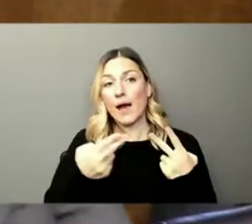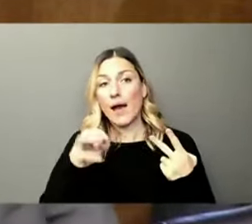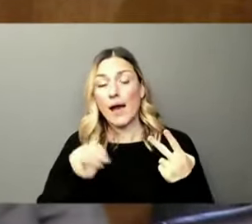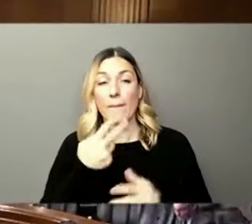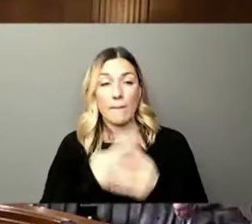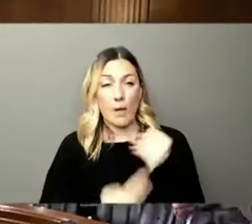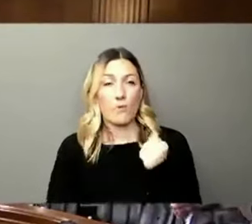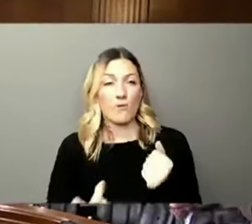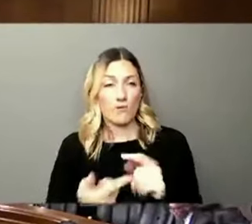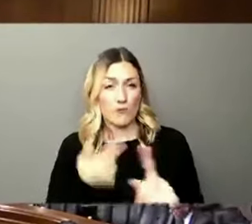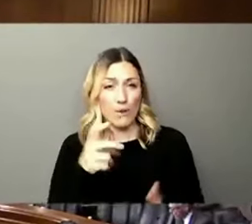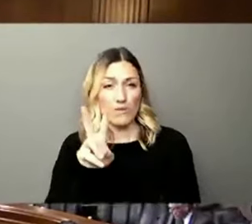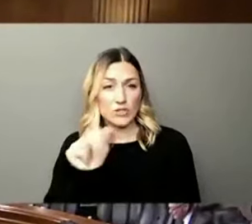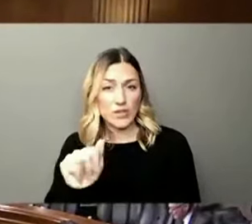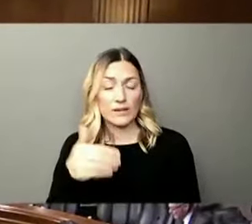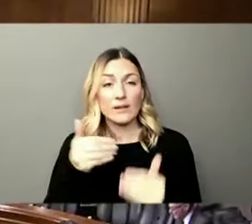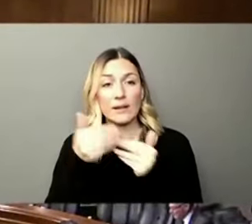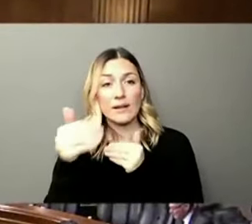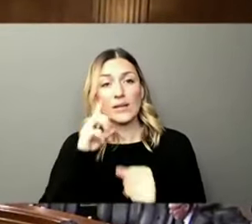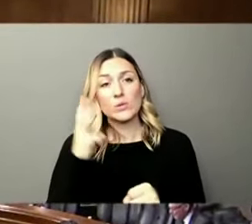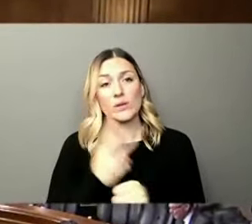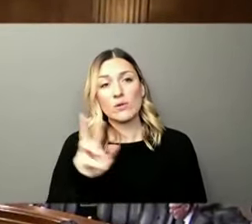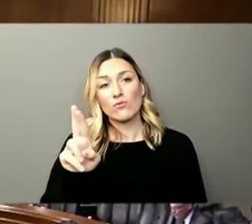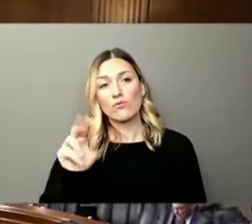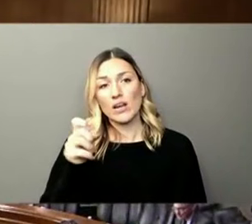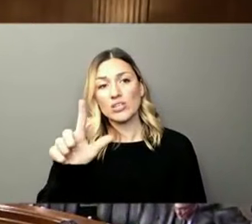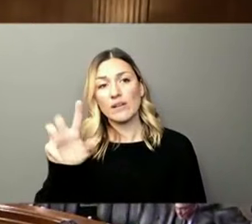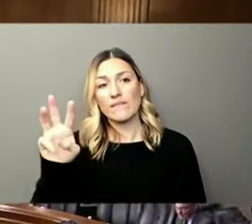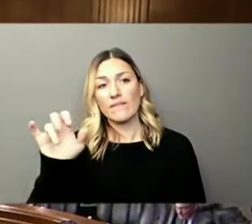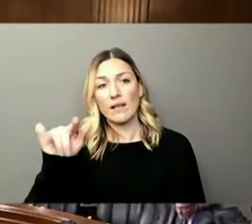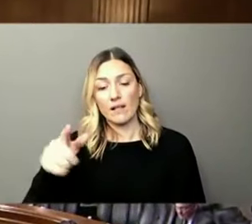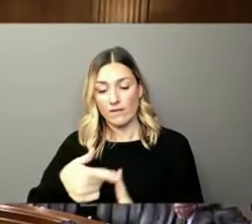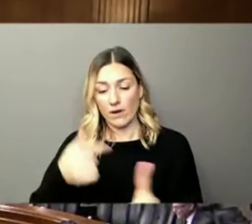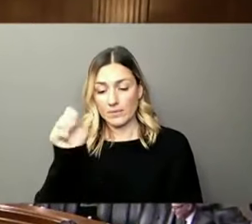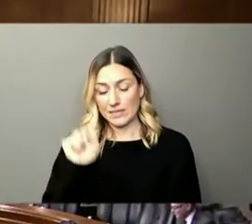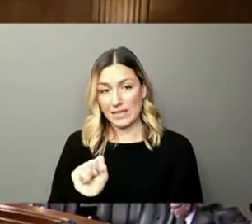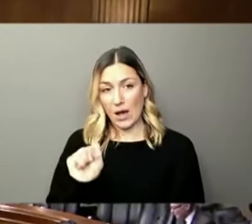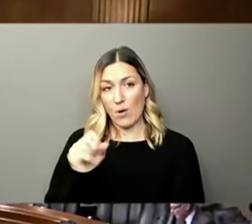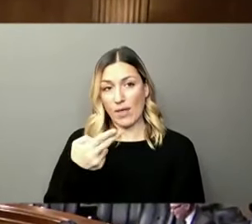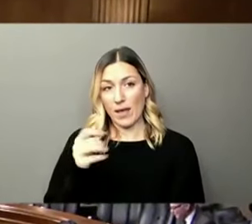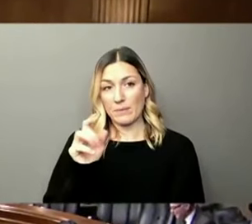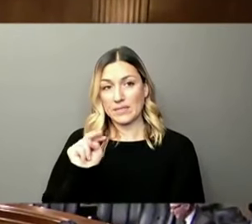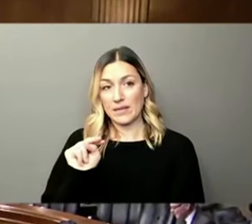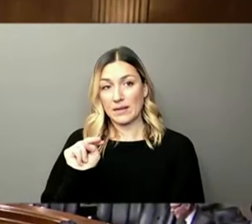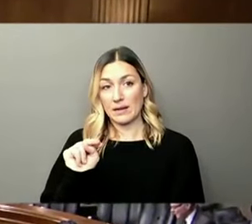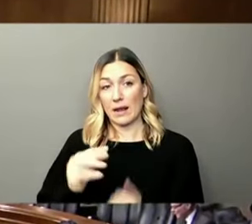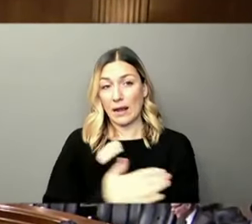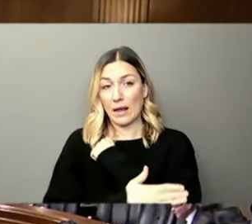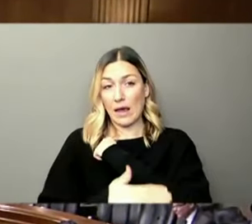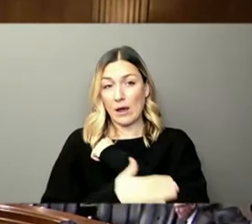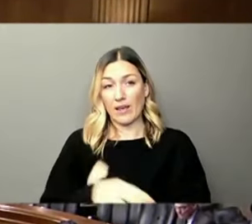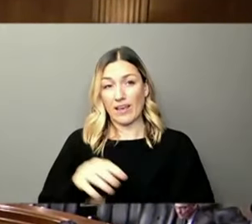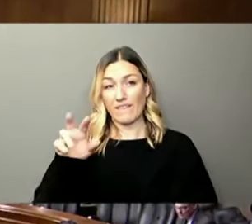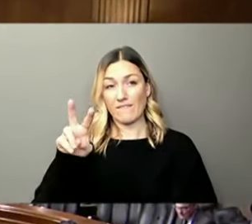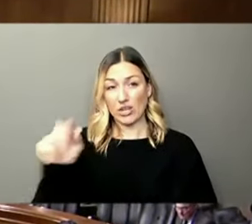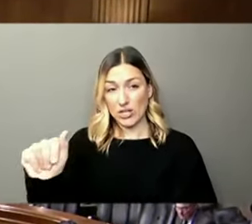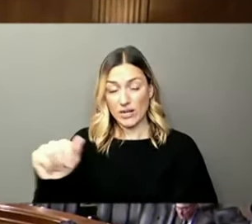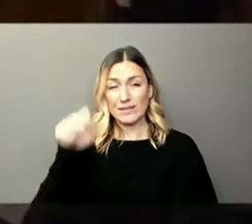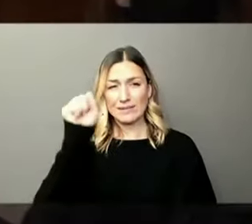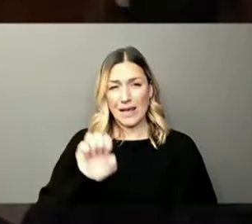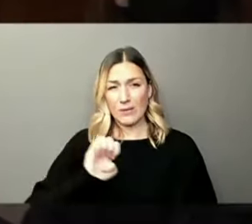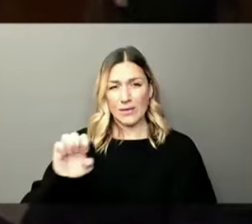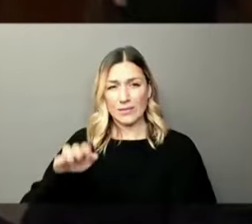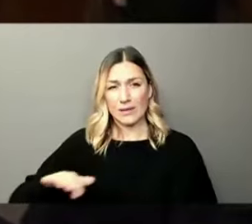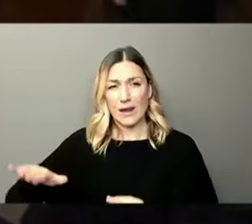The next witness will be Rachel Beal from Southampton County, Virginia, in the southeastern part of our state. Rachel was previously